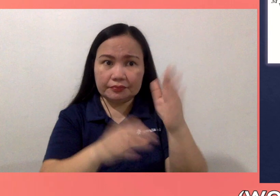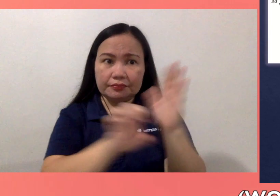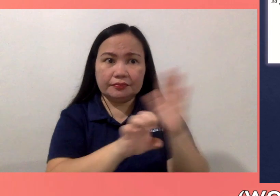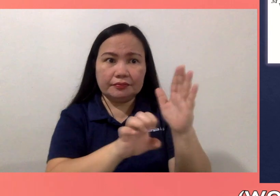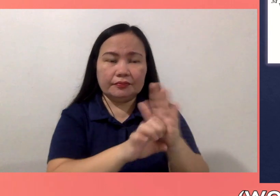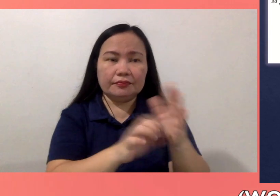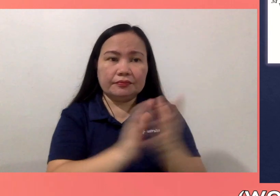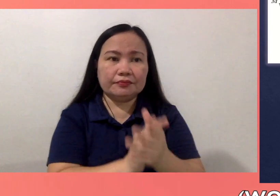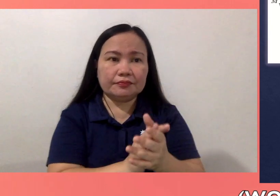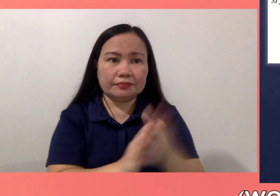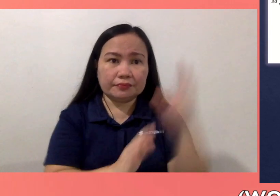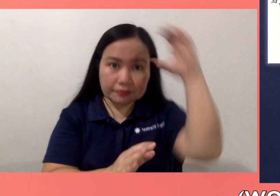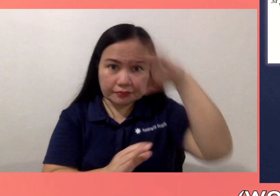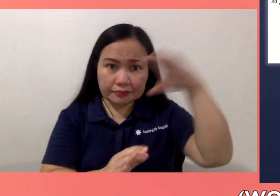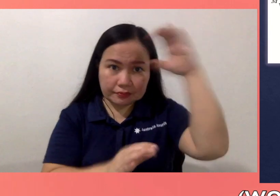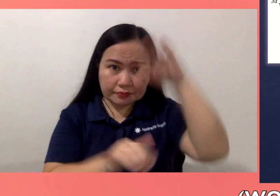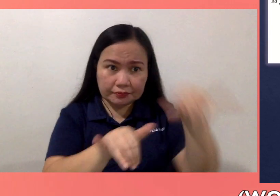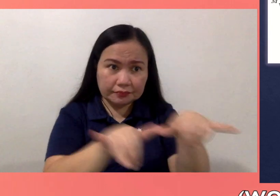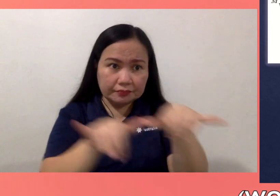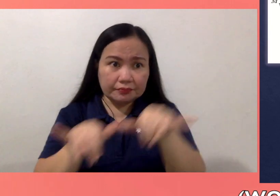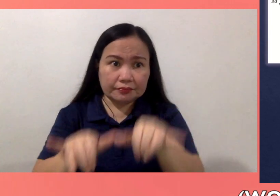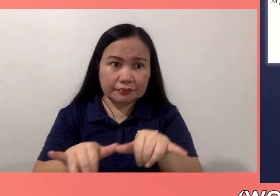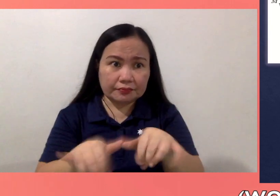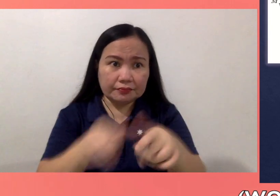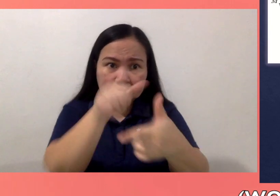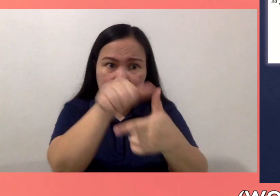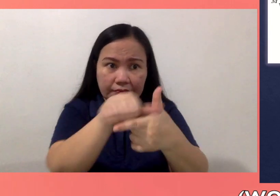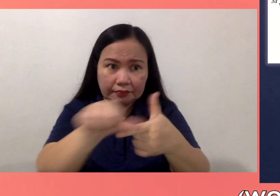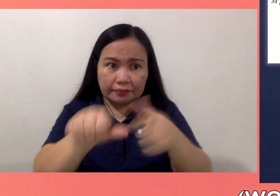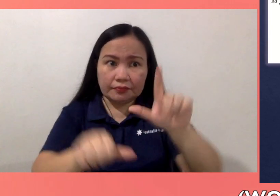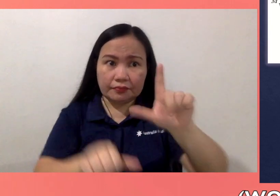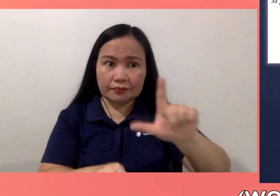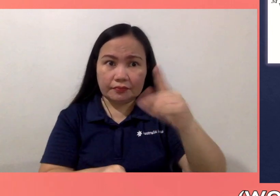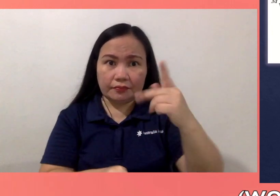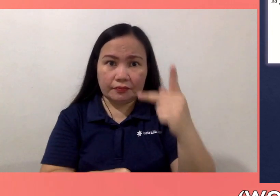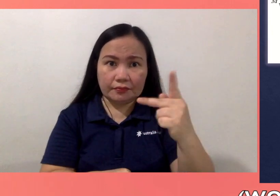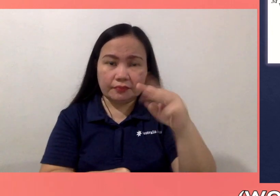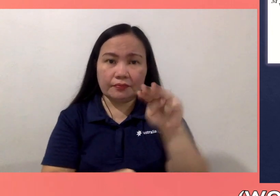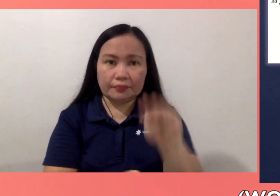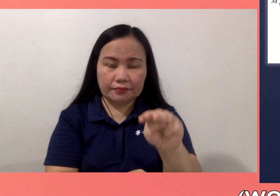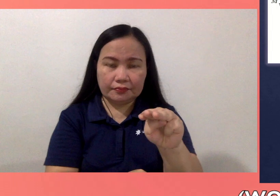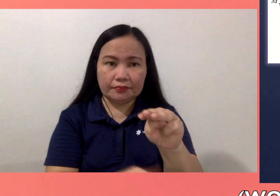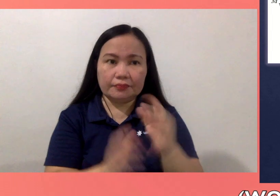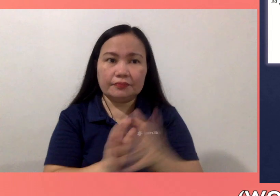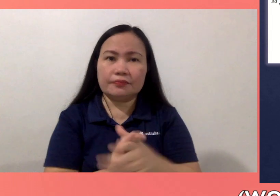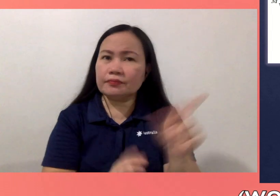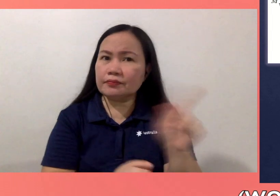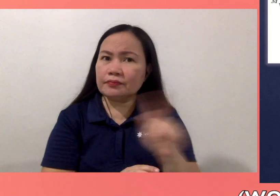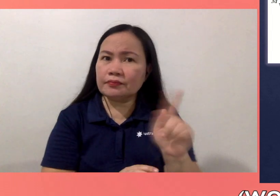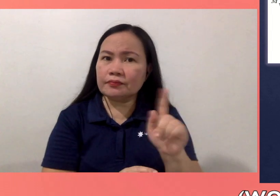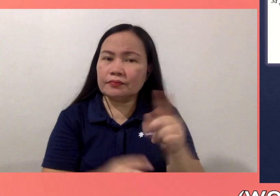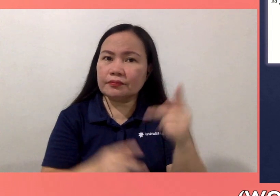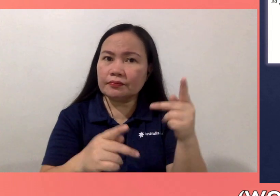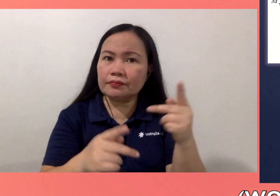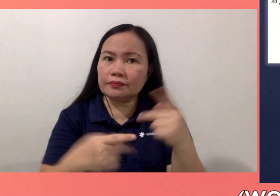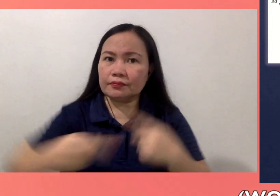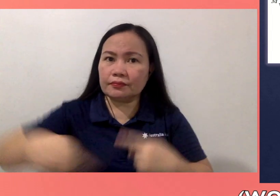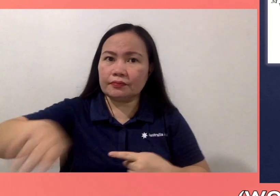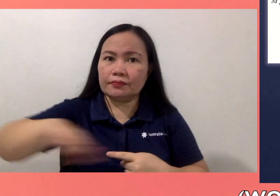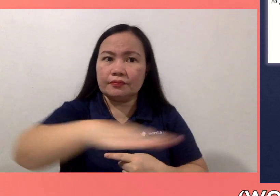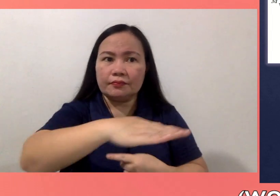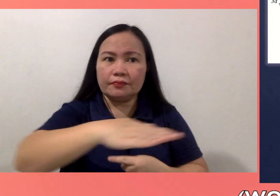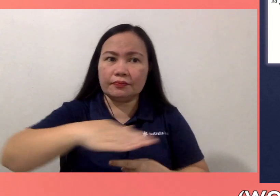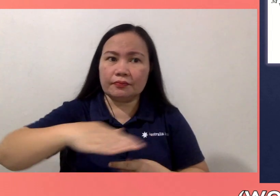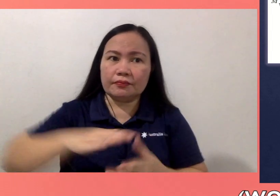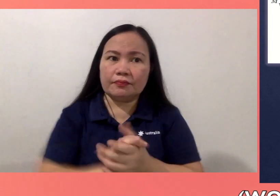Next, we have find the measure of angle LKM. Okay, so anong property ang pwede natin